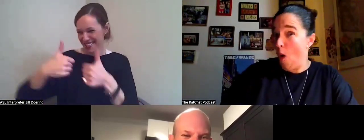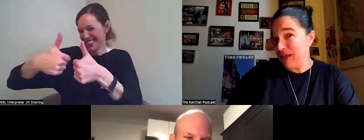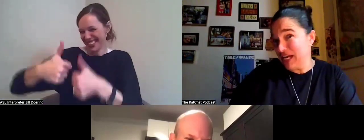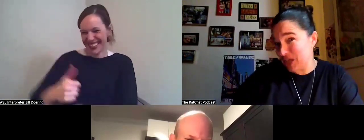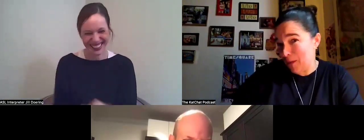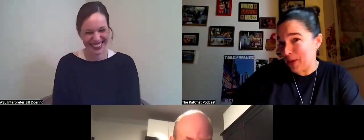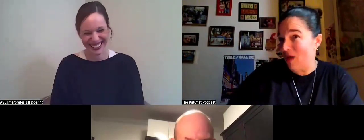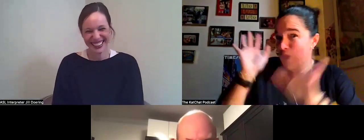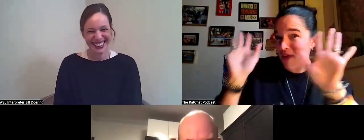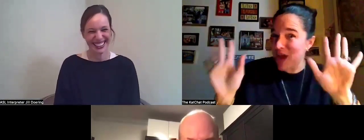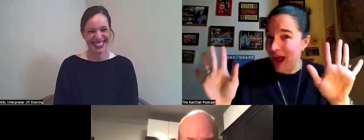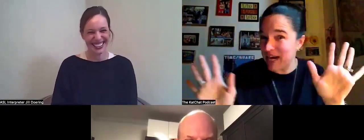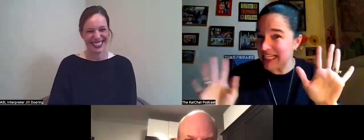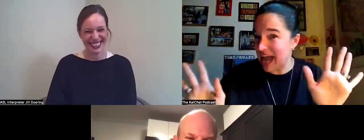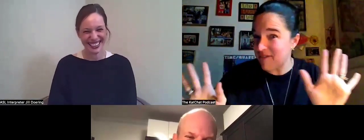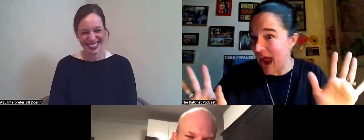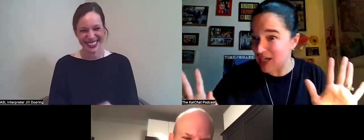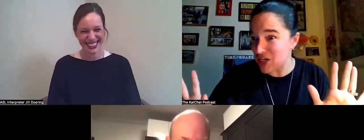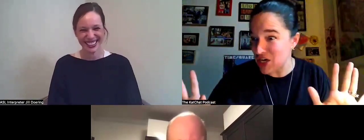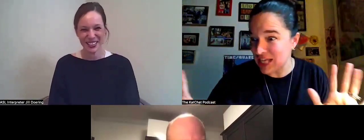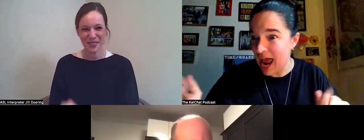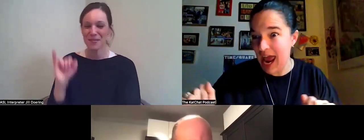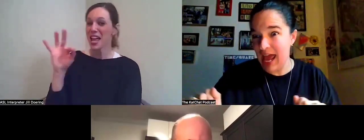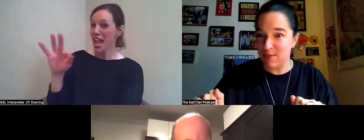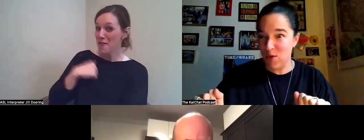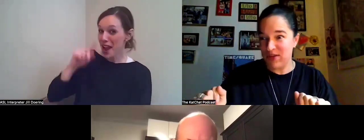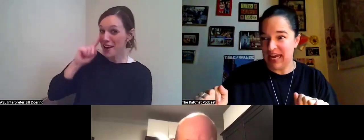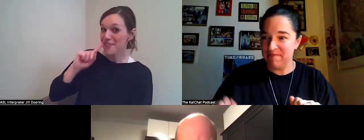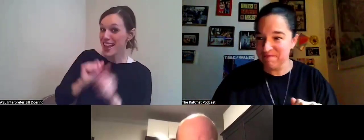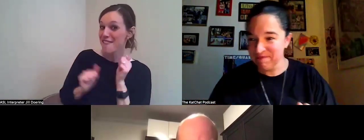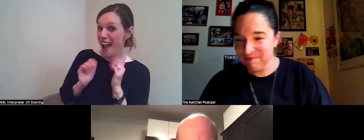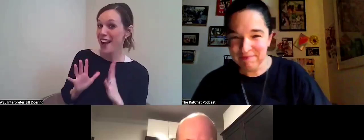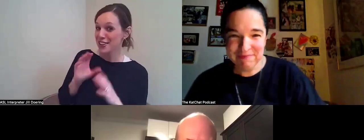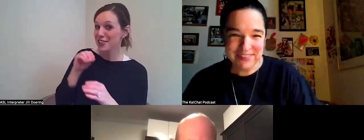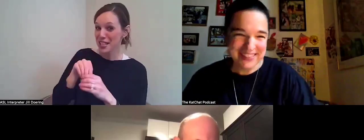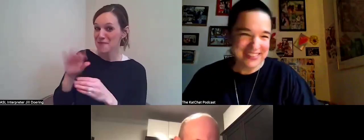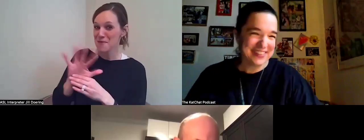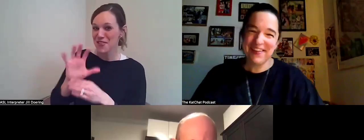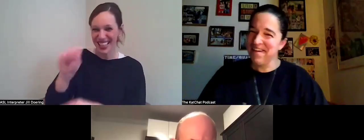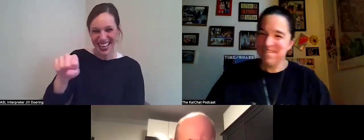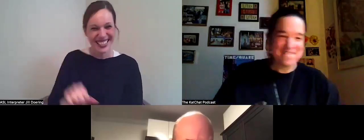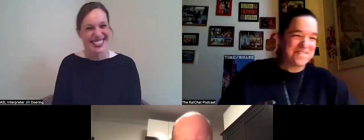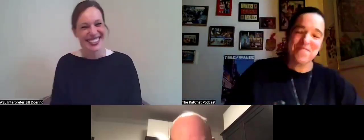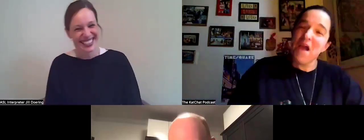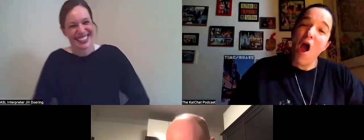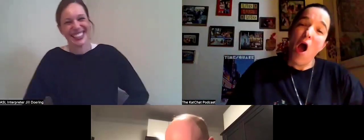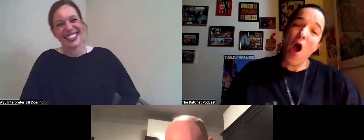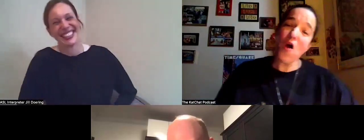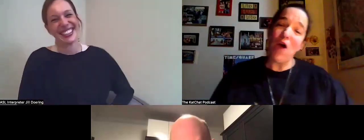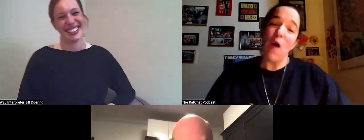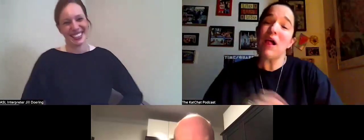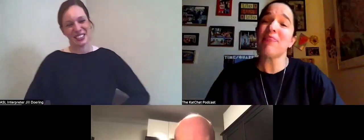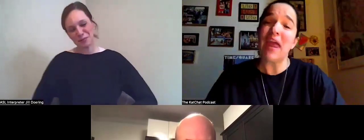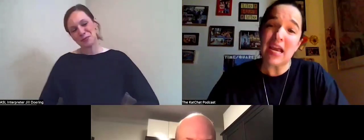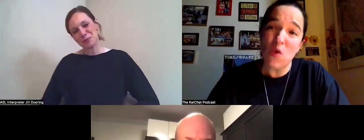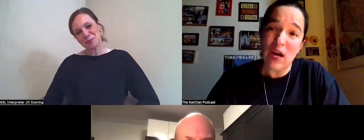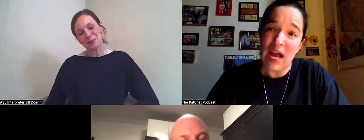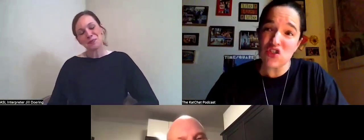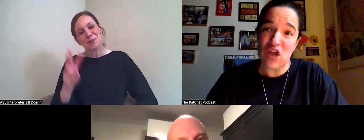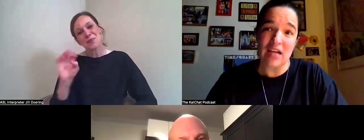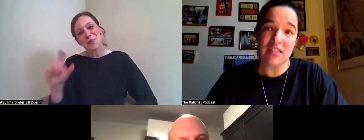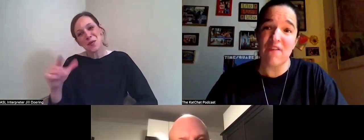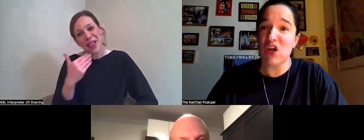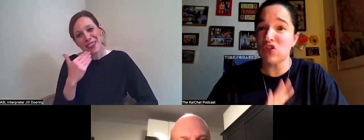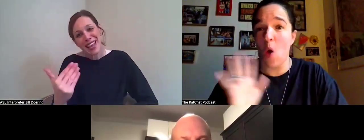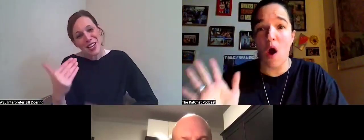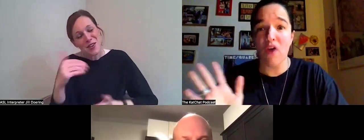yes. On the company, if we ever have any bad actors in the movie. Yeah. All right. Well, thank you